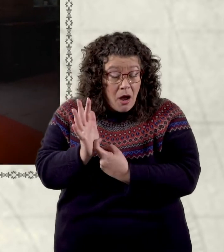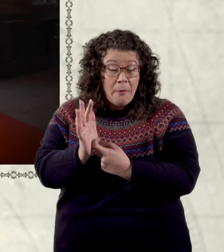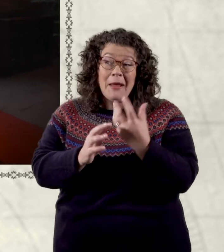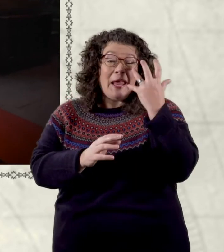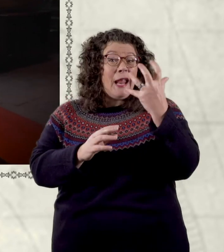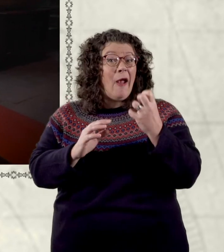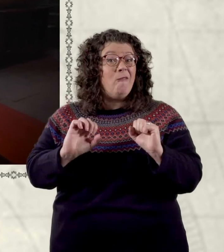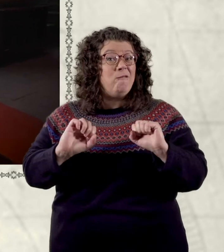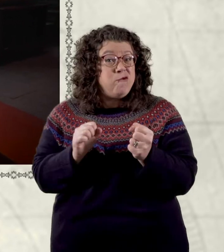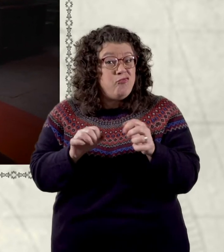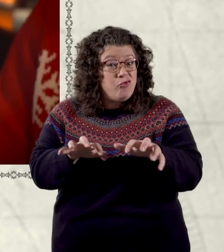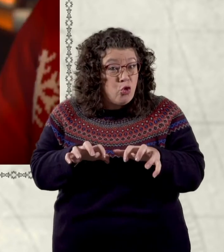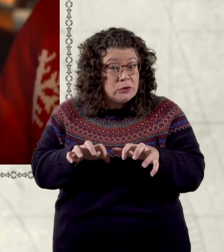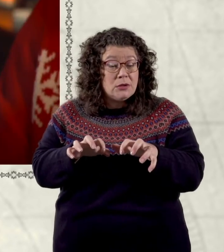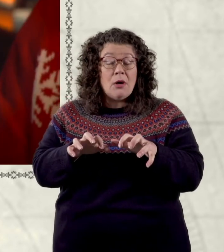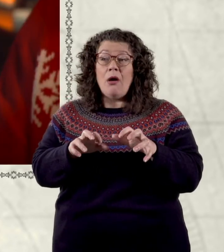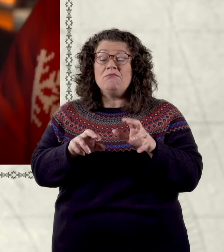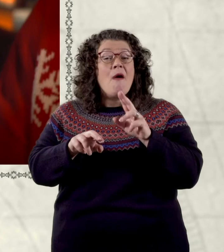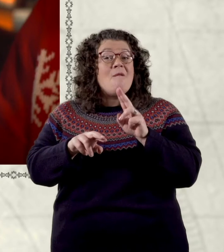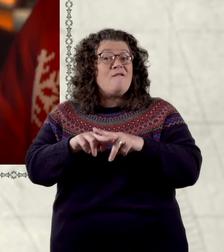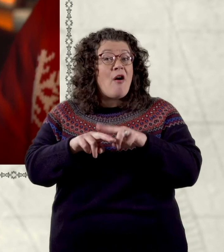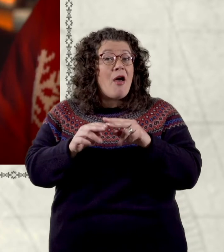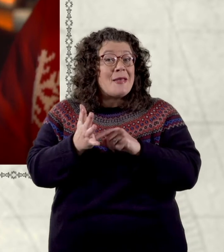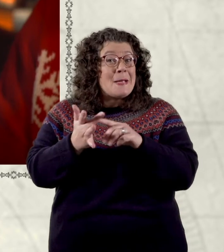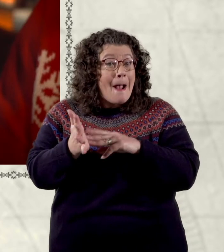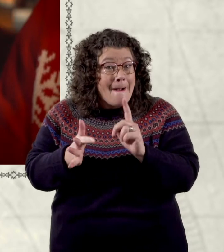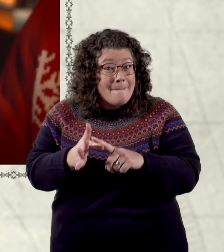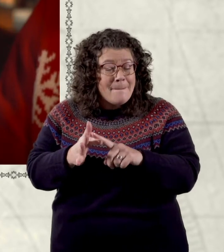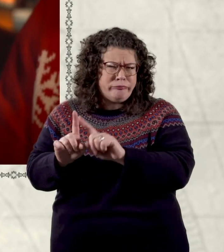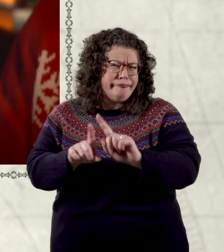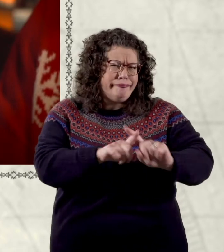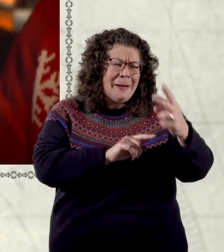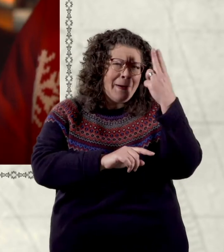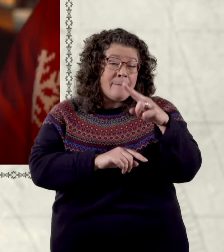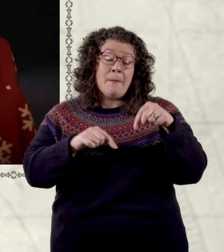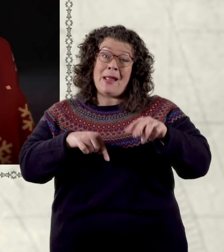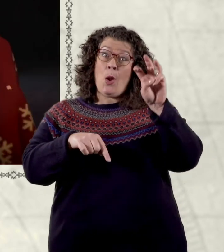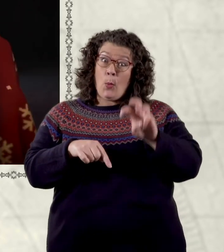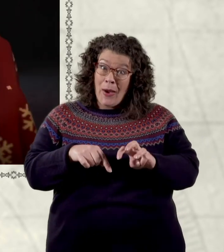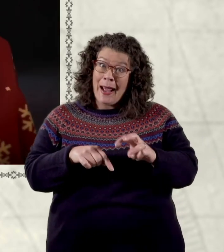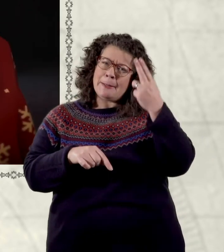Time. Better known to us in Wales as Sion Corn.